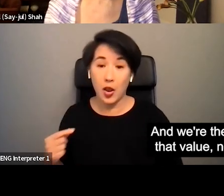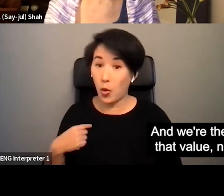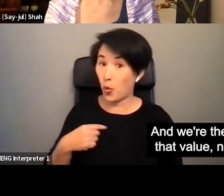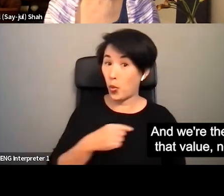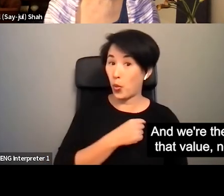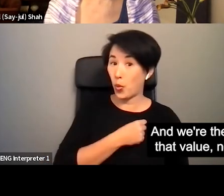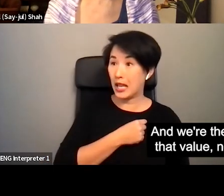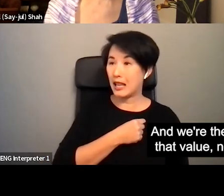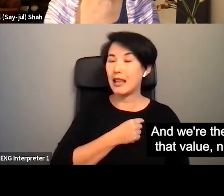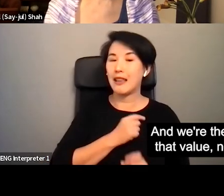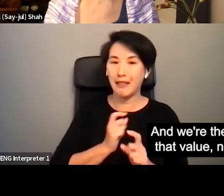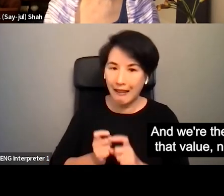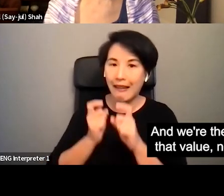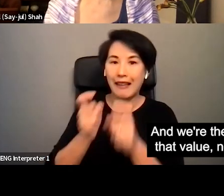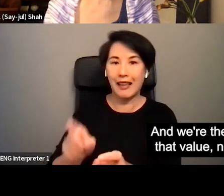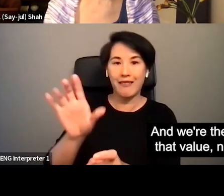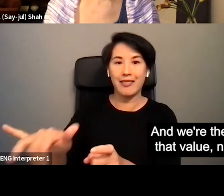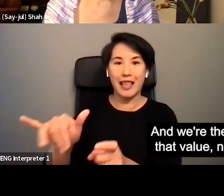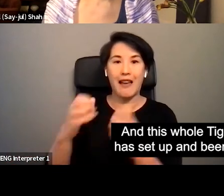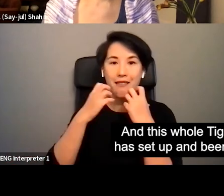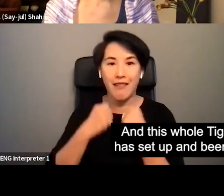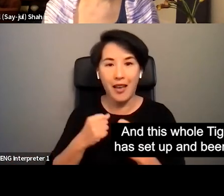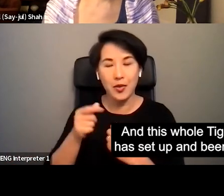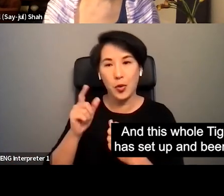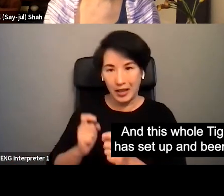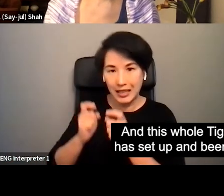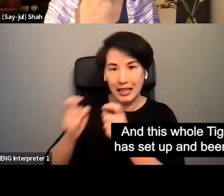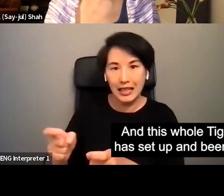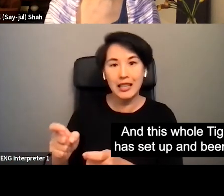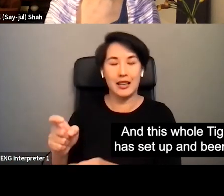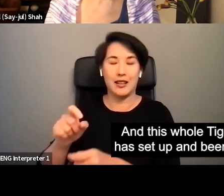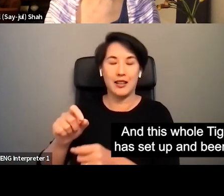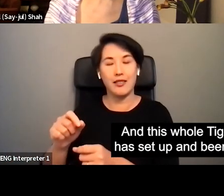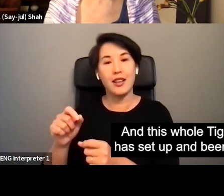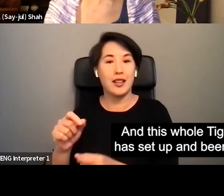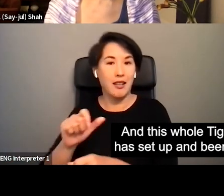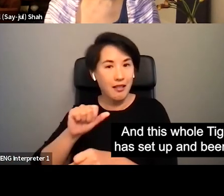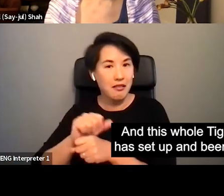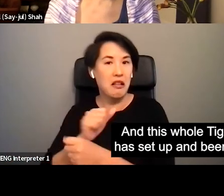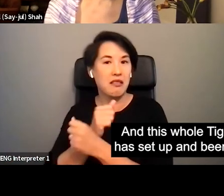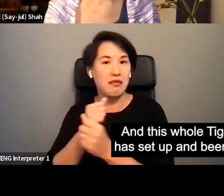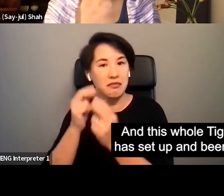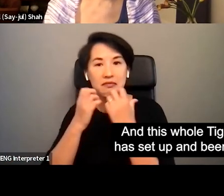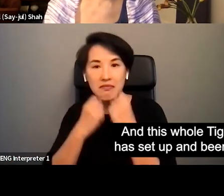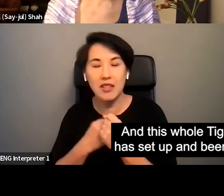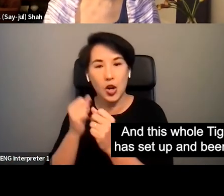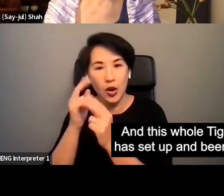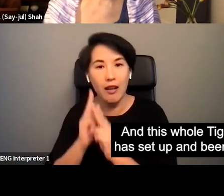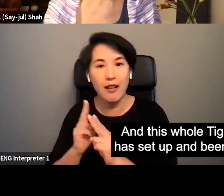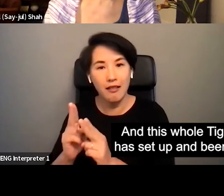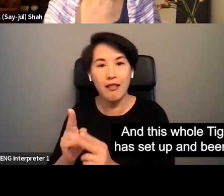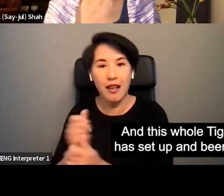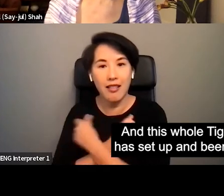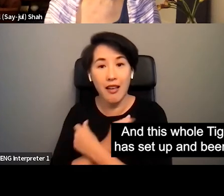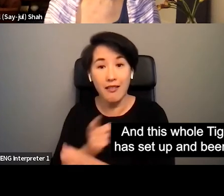assign that value. Nobody else does. And this whole Tiger Talk